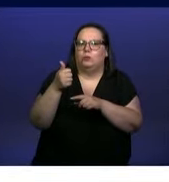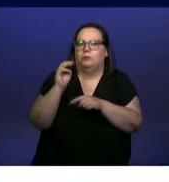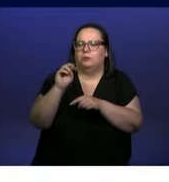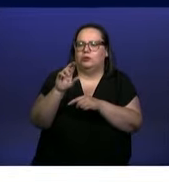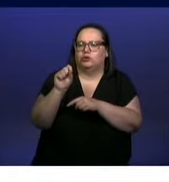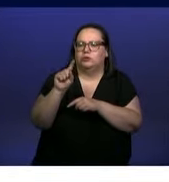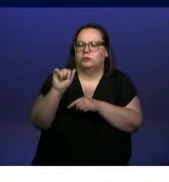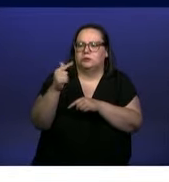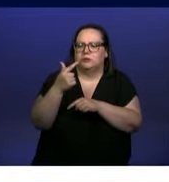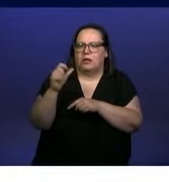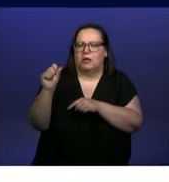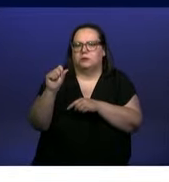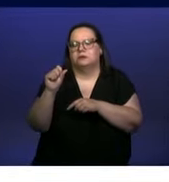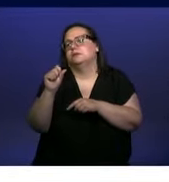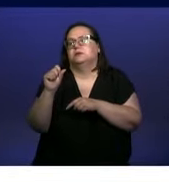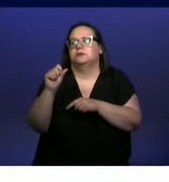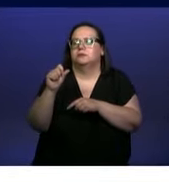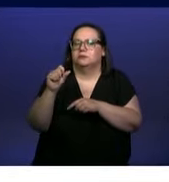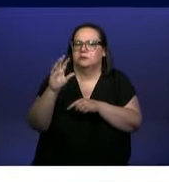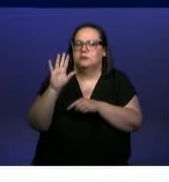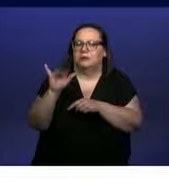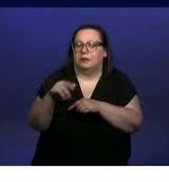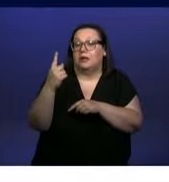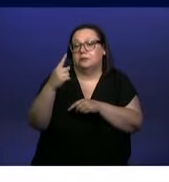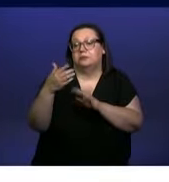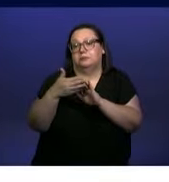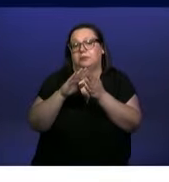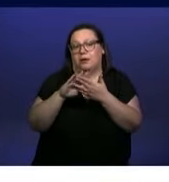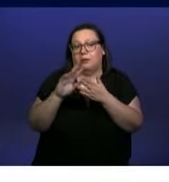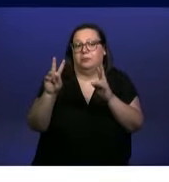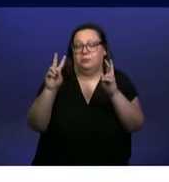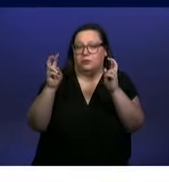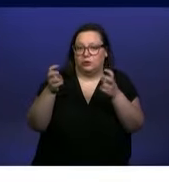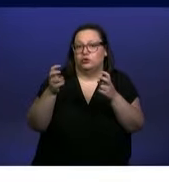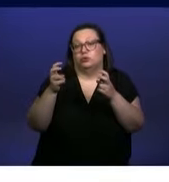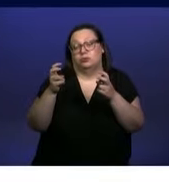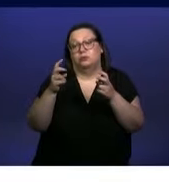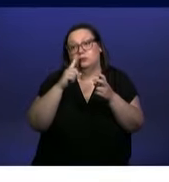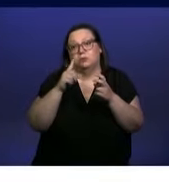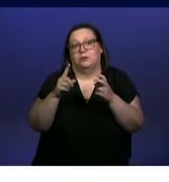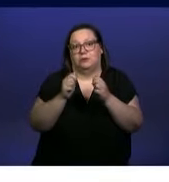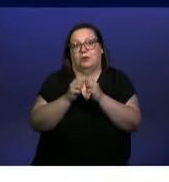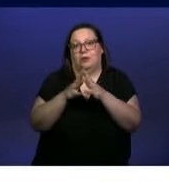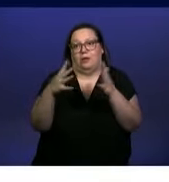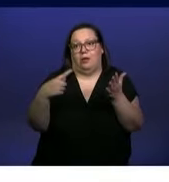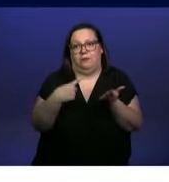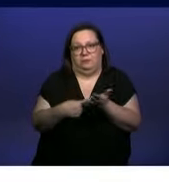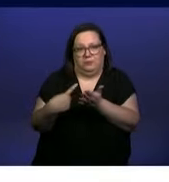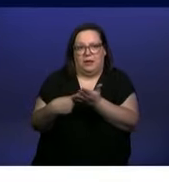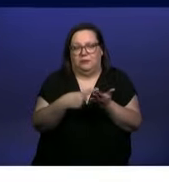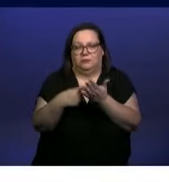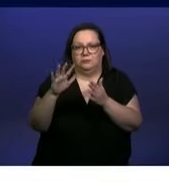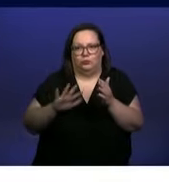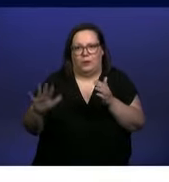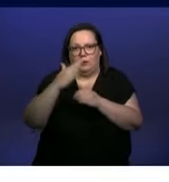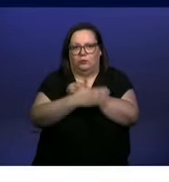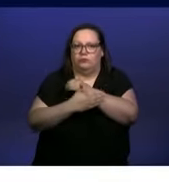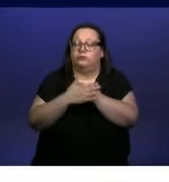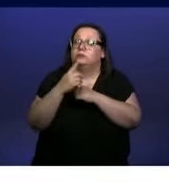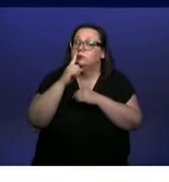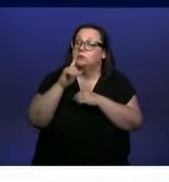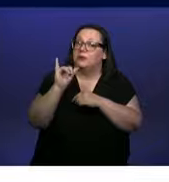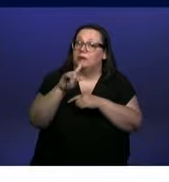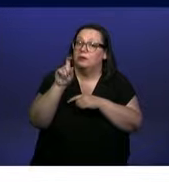Selka Van Dyke. This is something that has become an issue that has created quite a bit of debate across the country, and this question